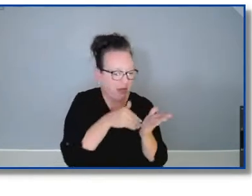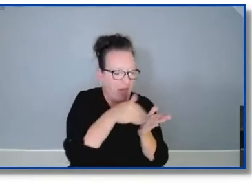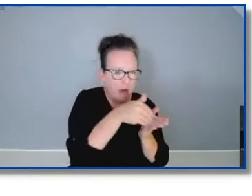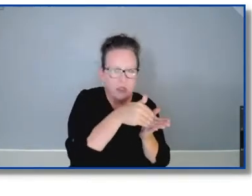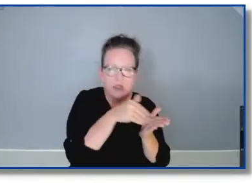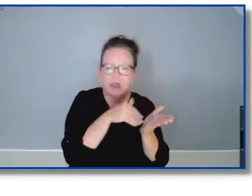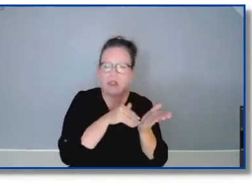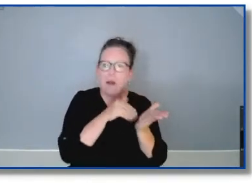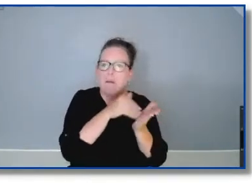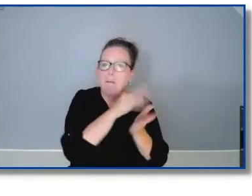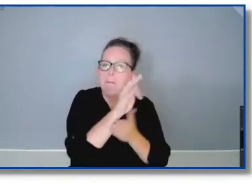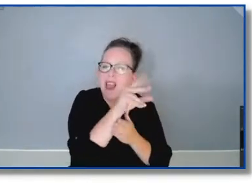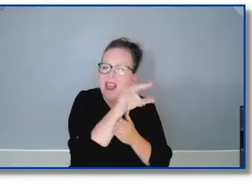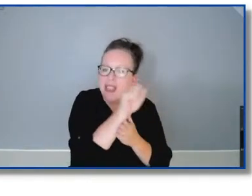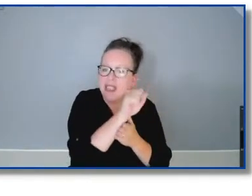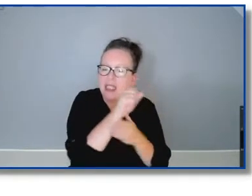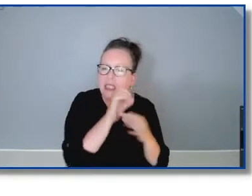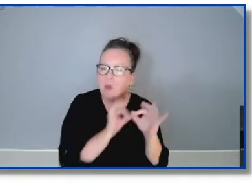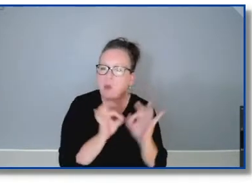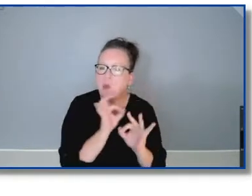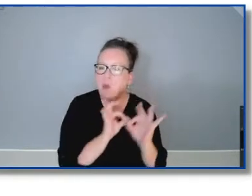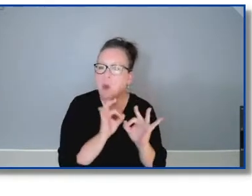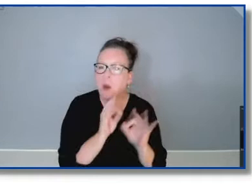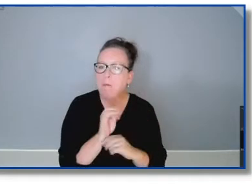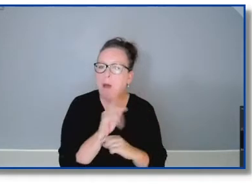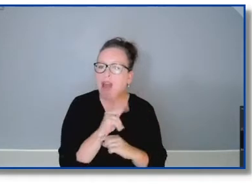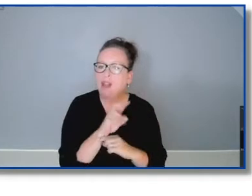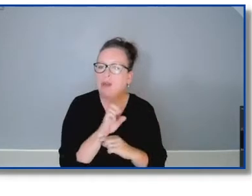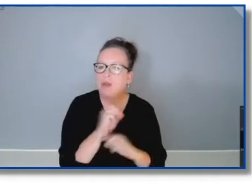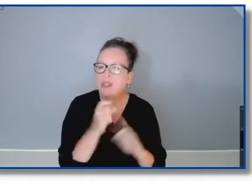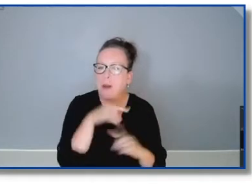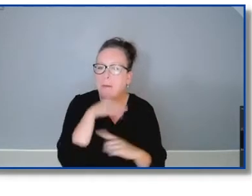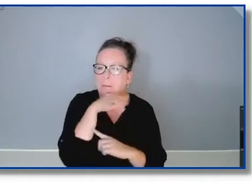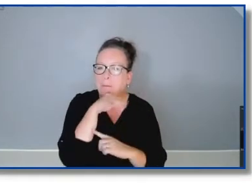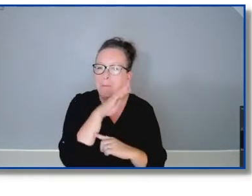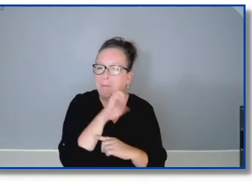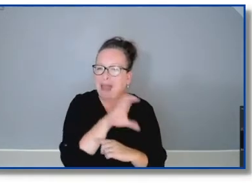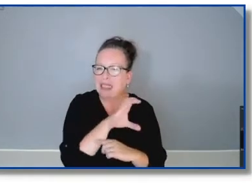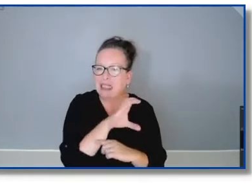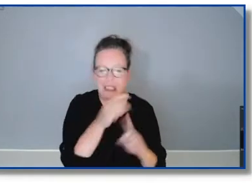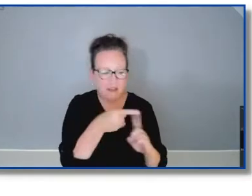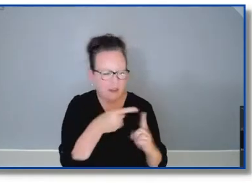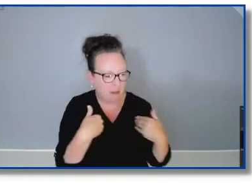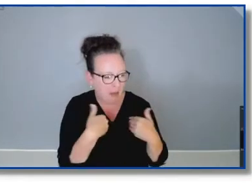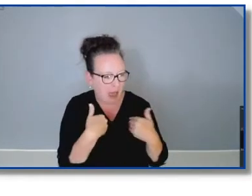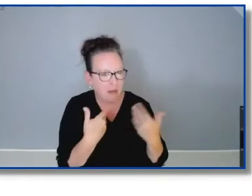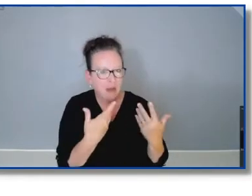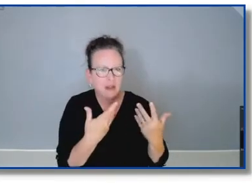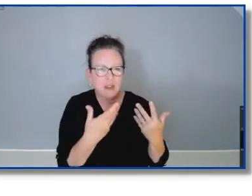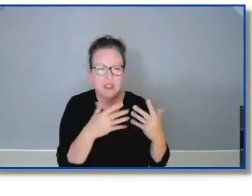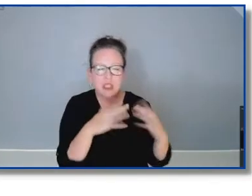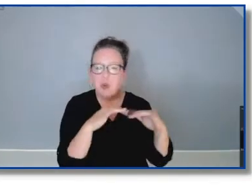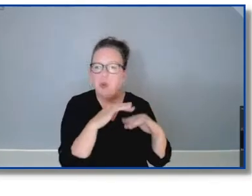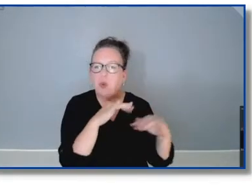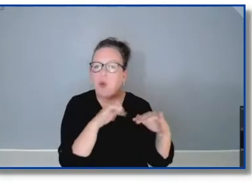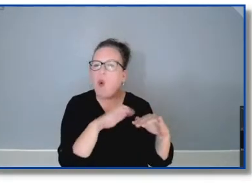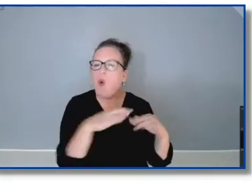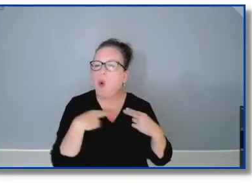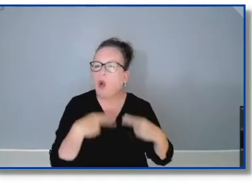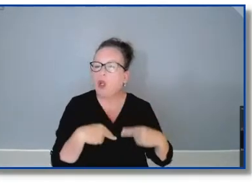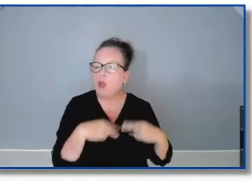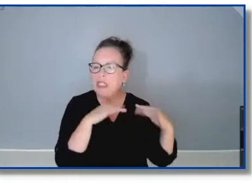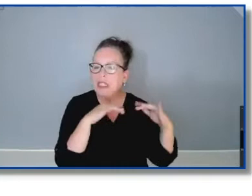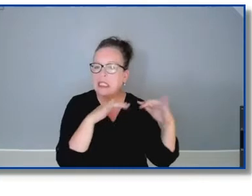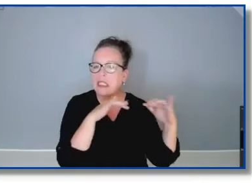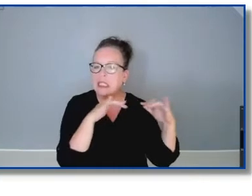of molecules, of bacteria, of animals, or of humans.